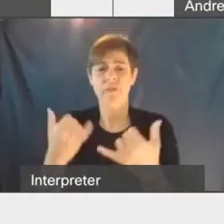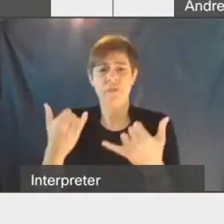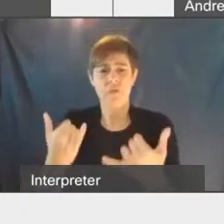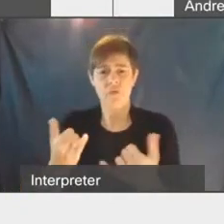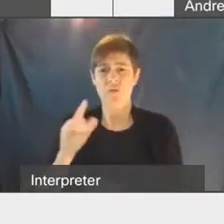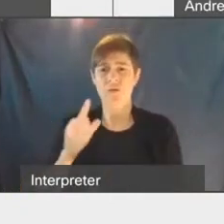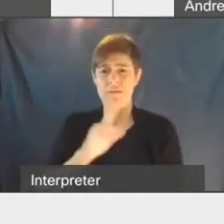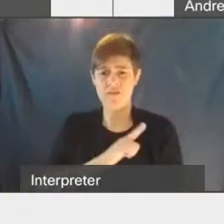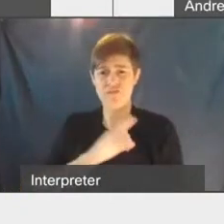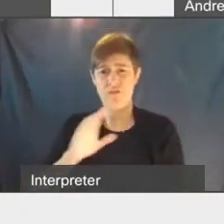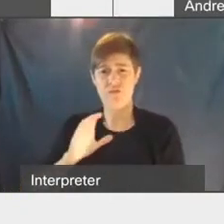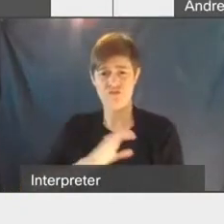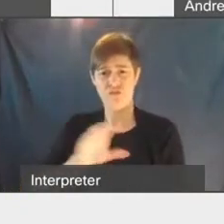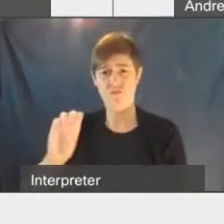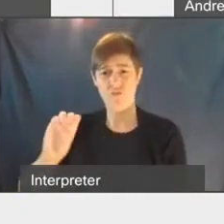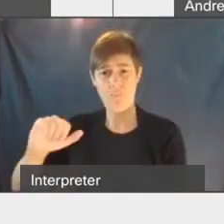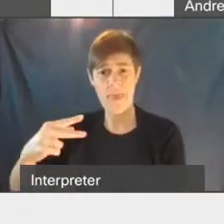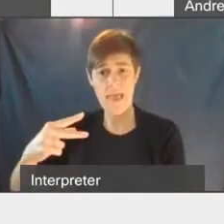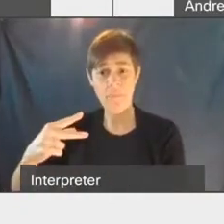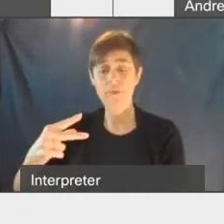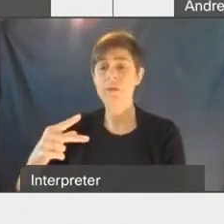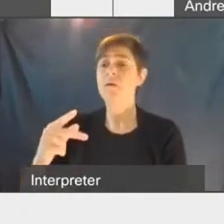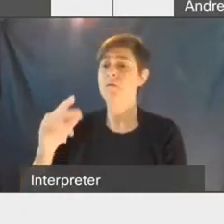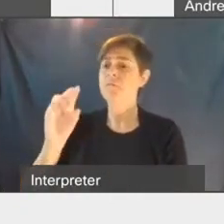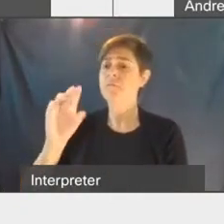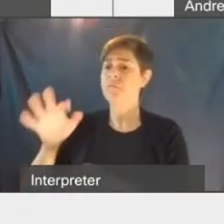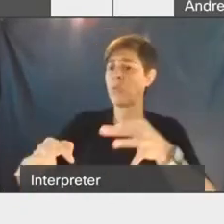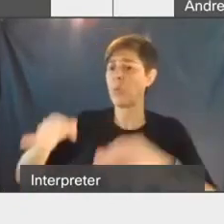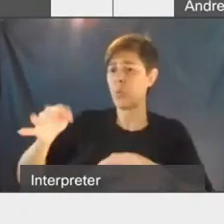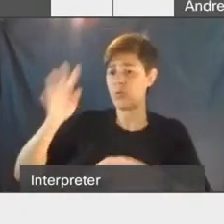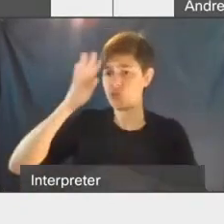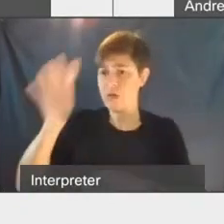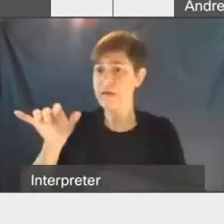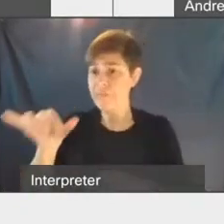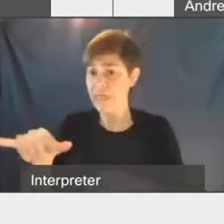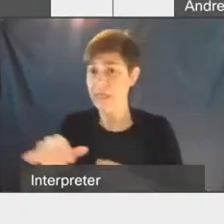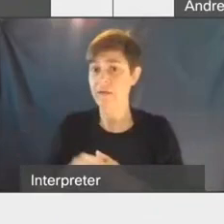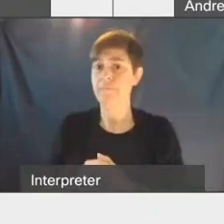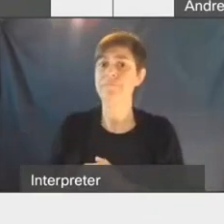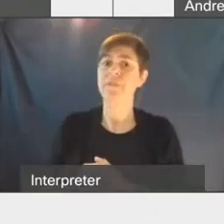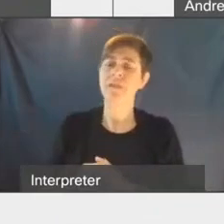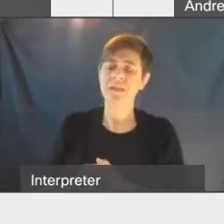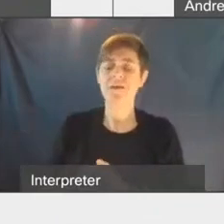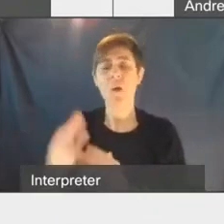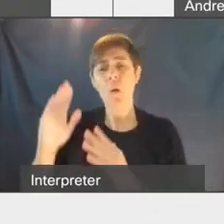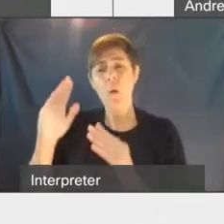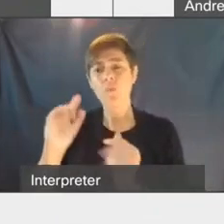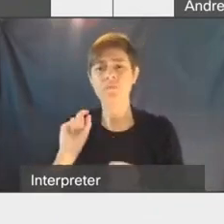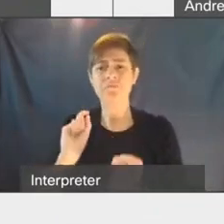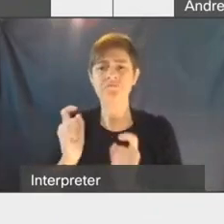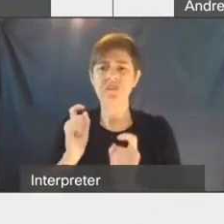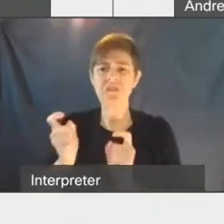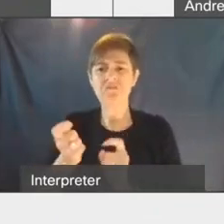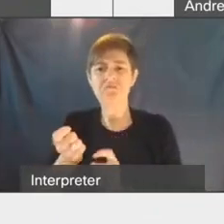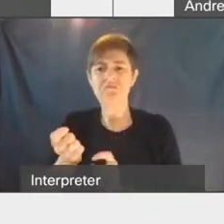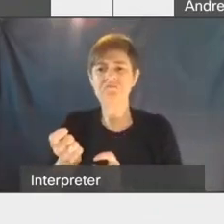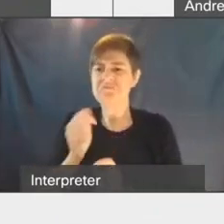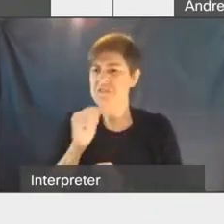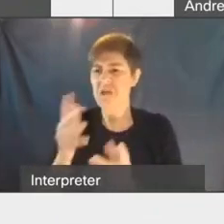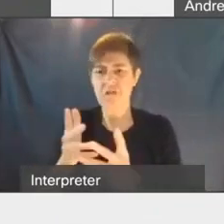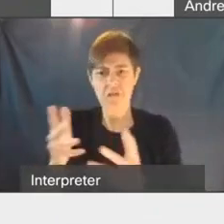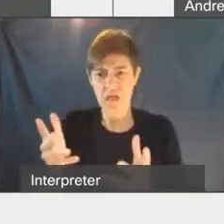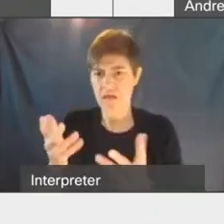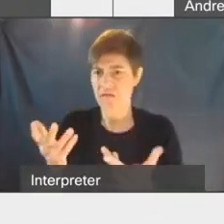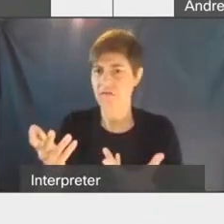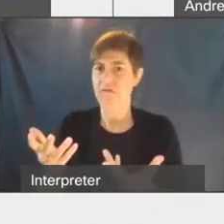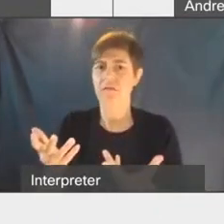were created by the courts and should, as possible, be altered as little as necessary to fulfill